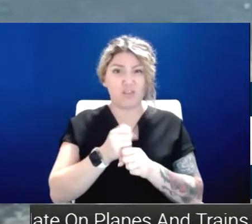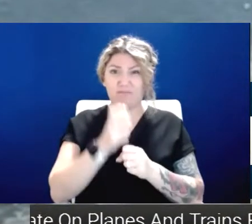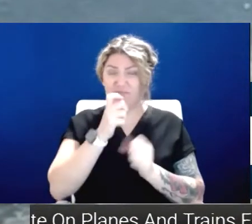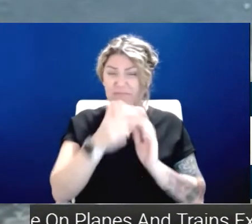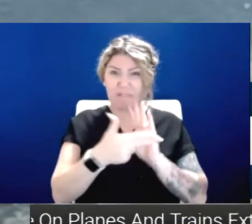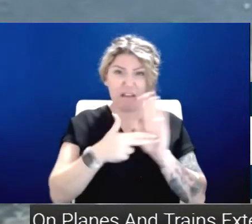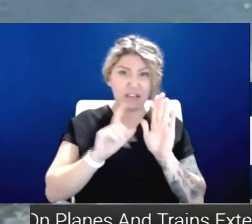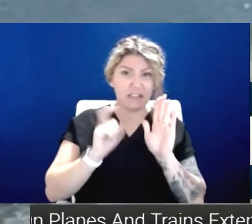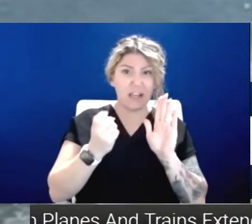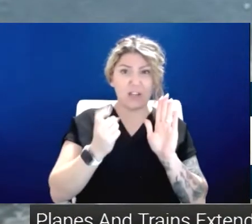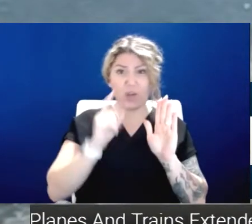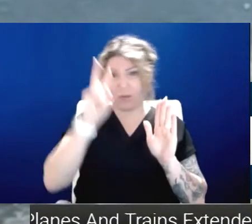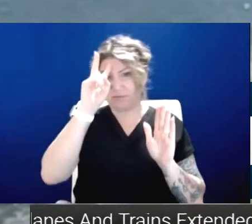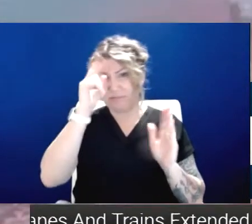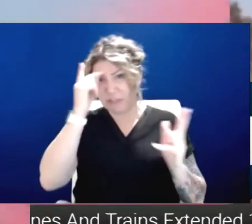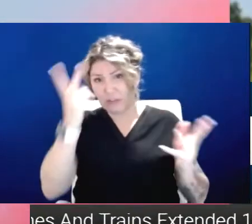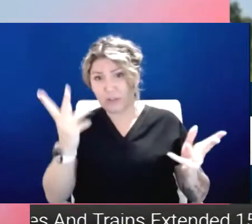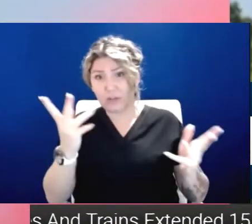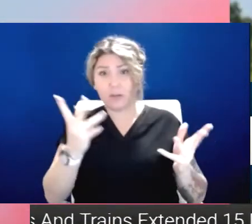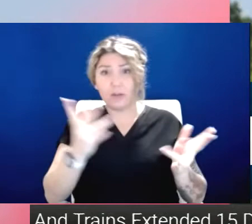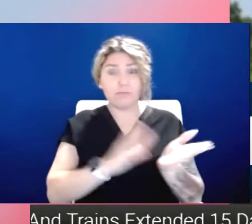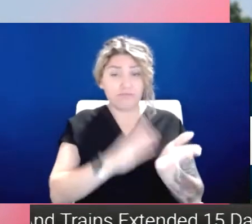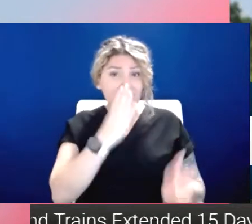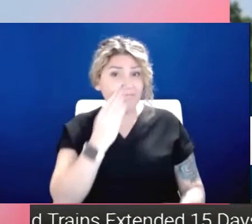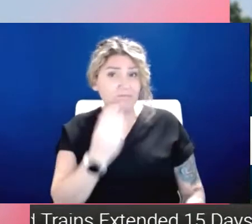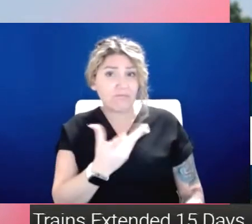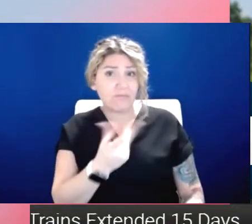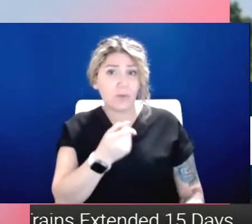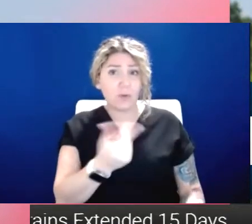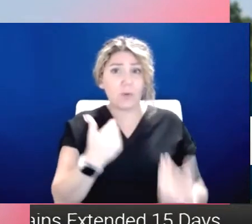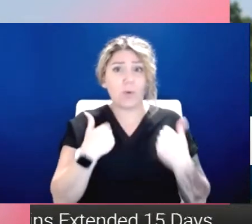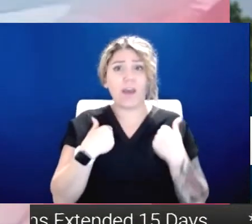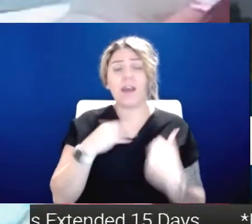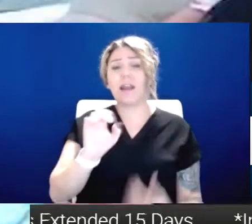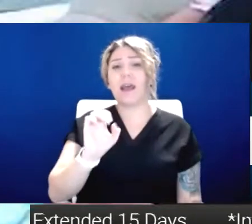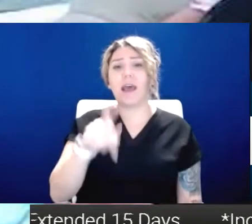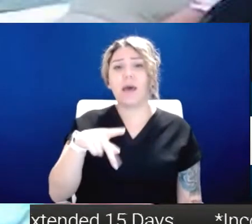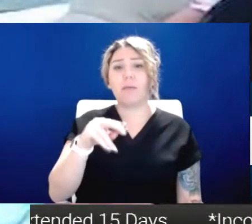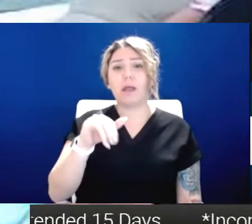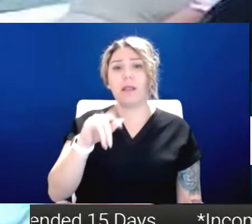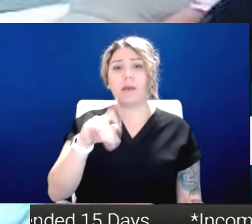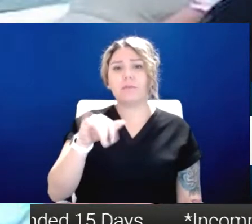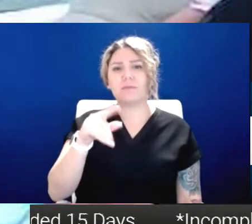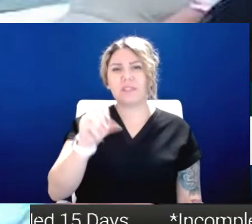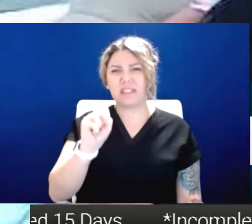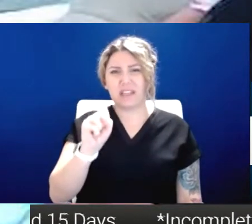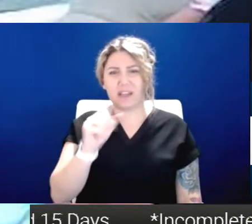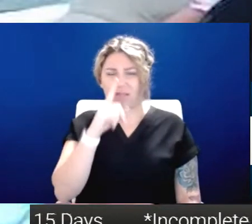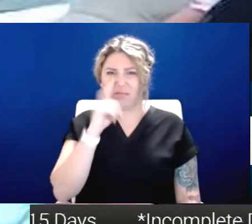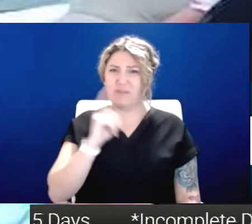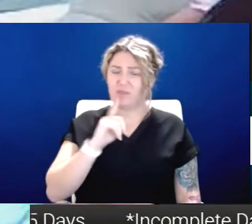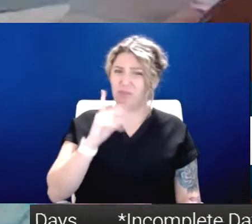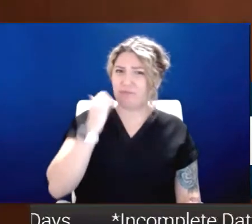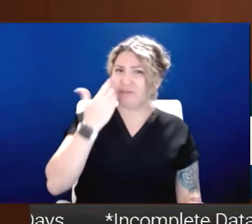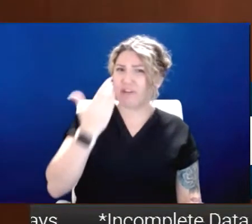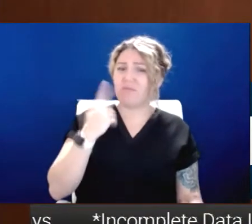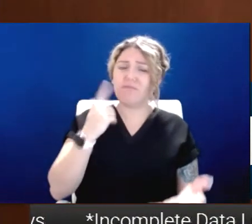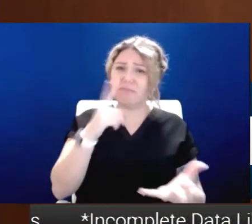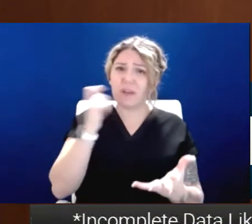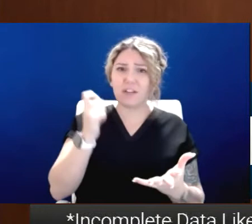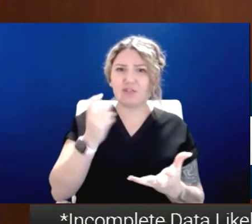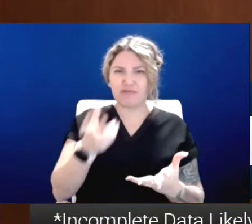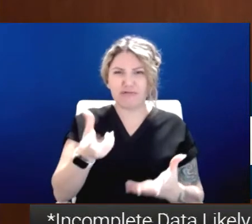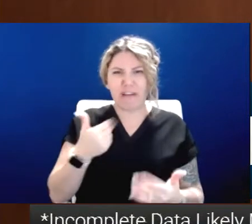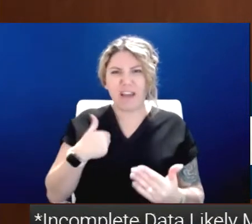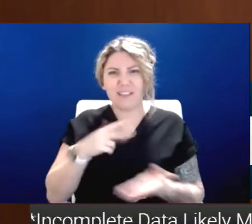misunderstood, Dr. Ulloa told Jen she had epilepsy. It was really quite a shame because she'd been having seizures for over 2 decades. And so